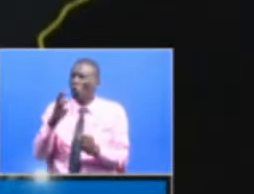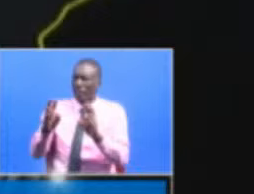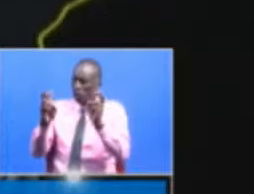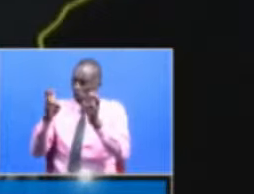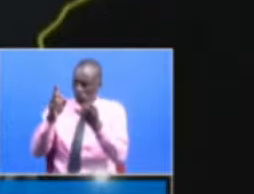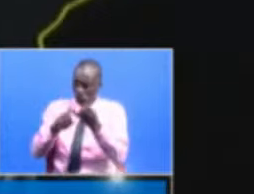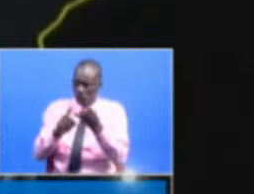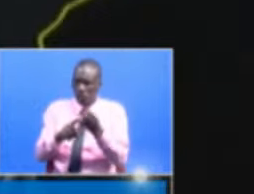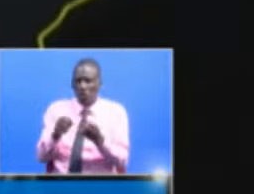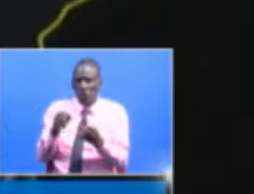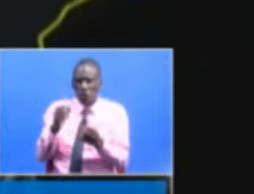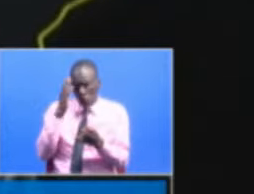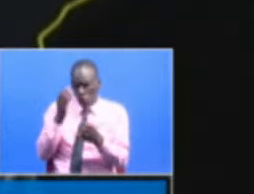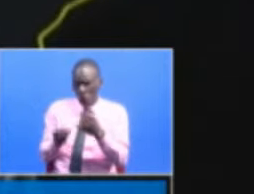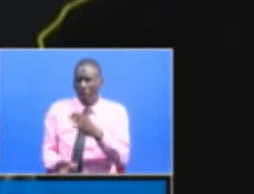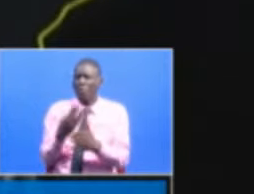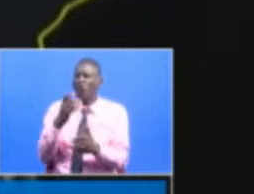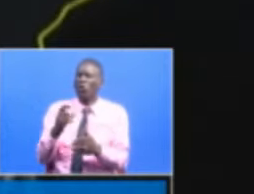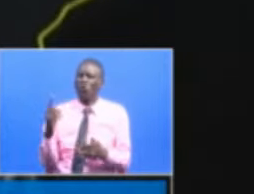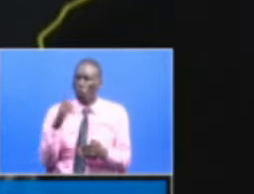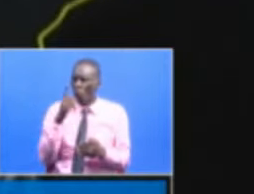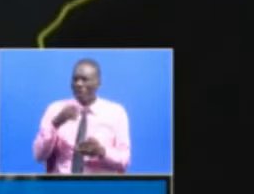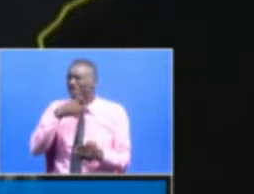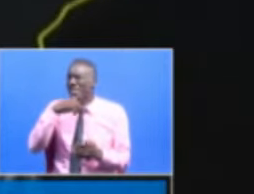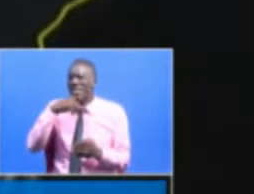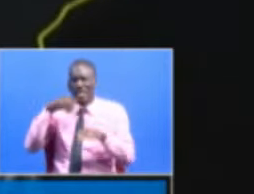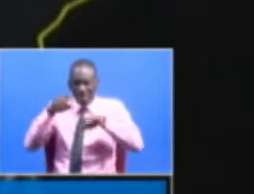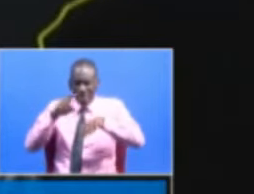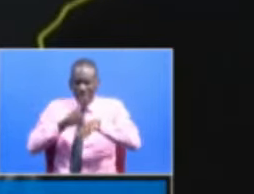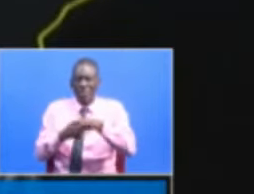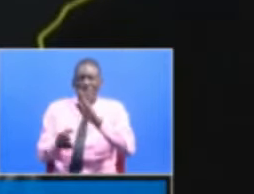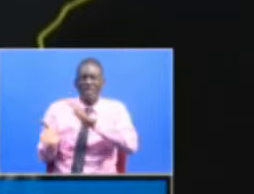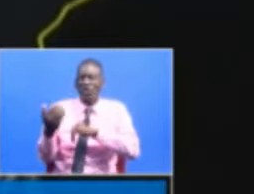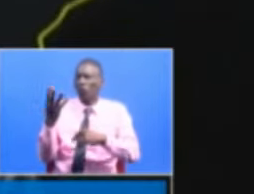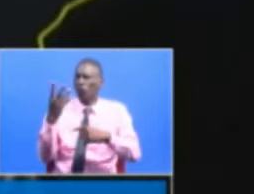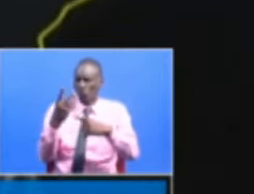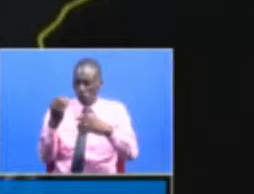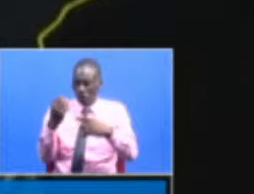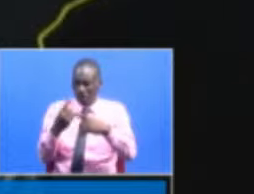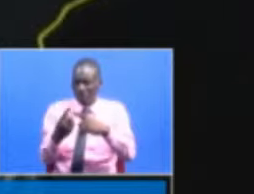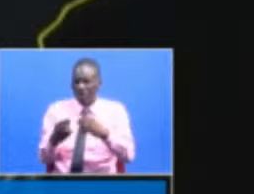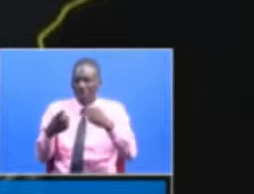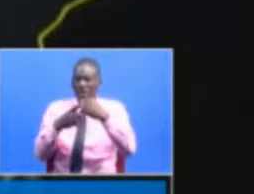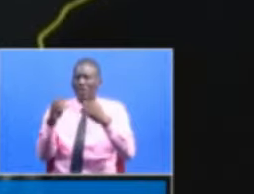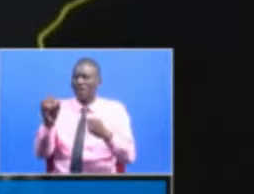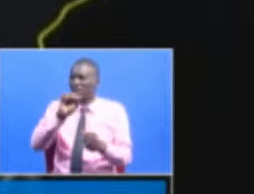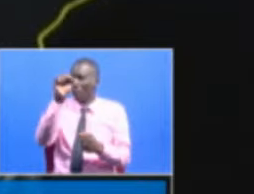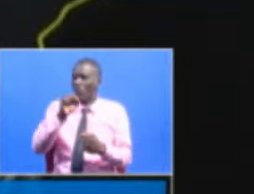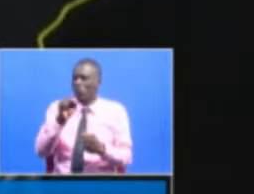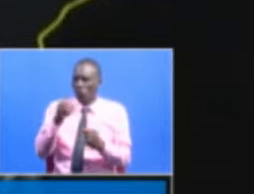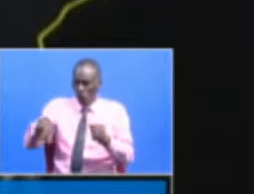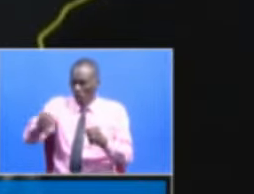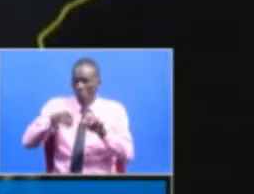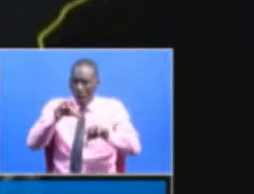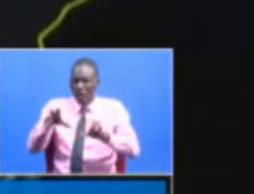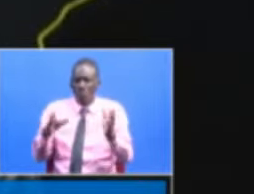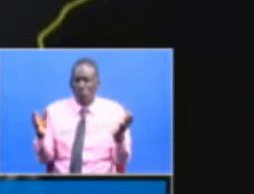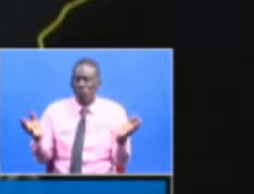We know we came out of one of the worst droughts in the last 40 years. 60% of our livestock was wiped